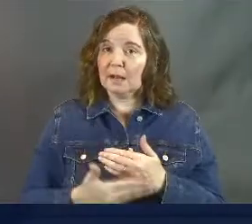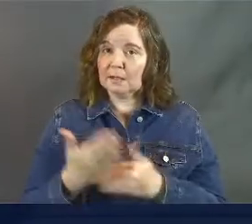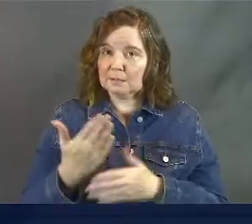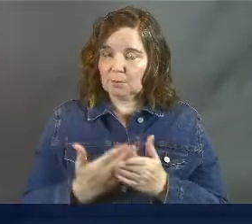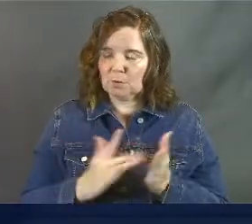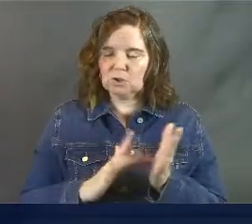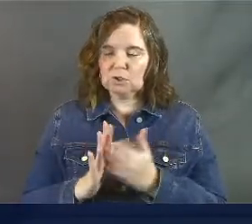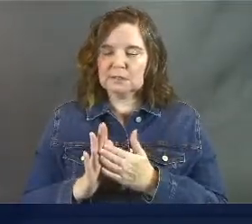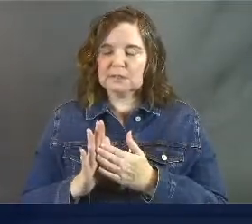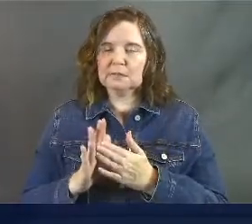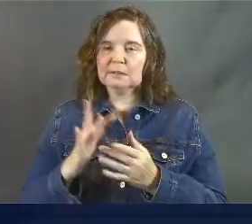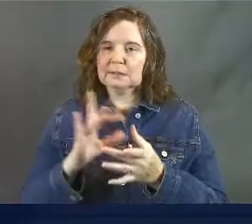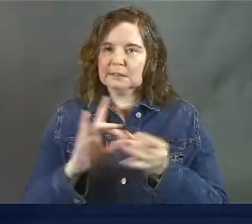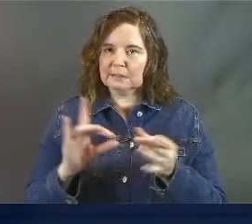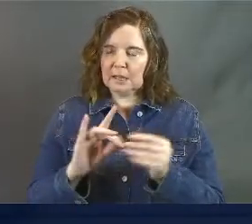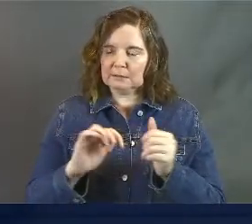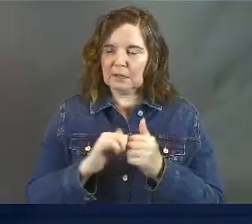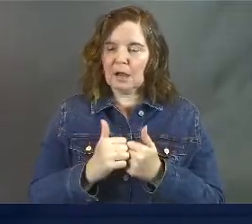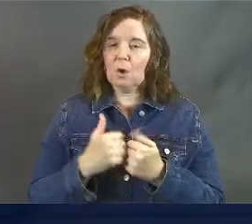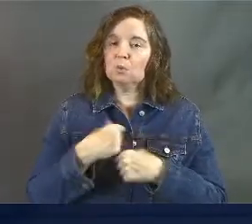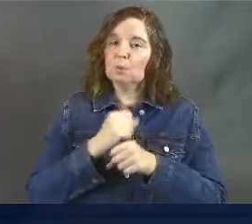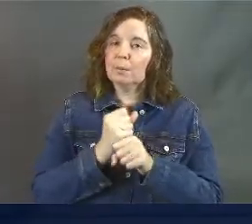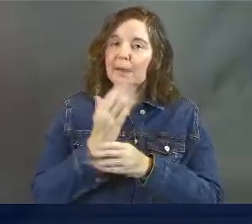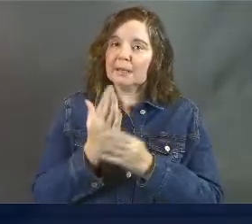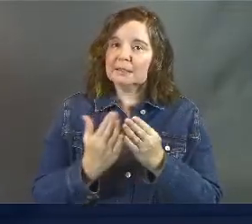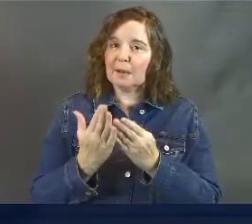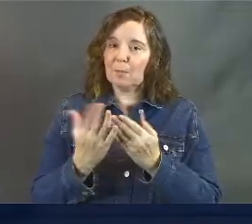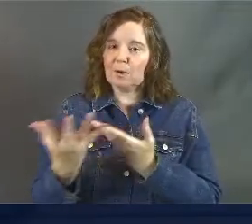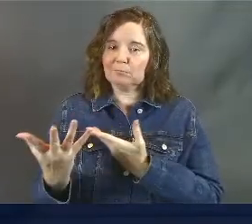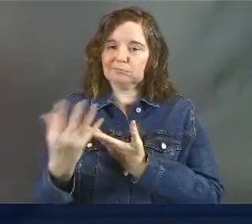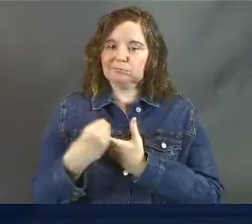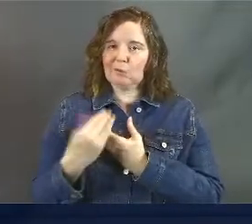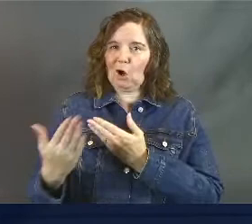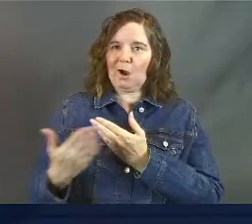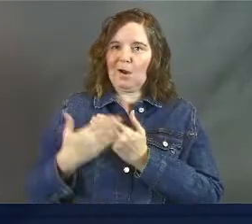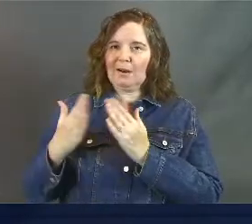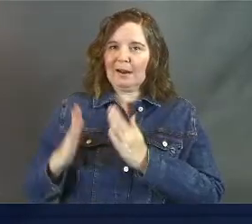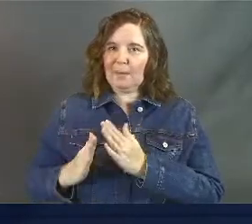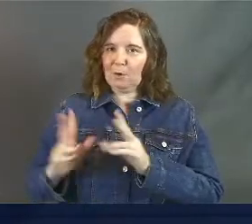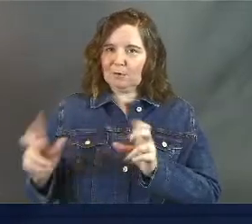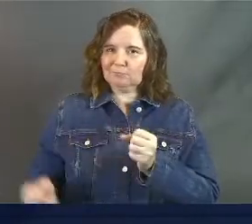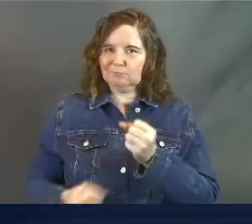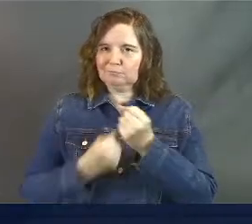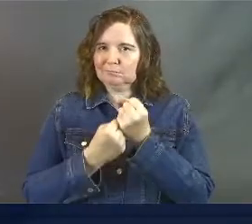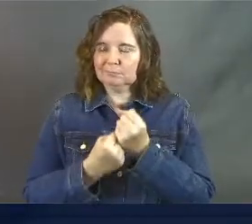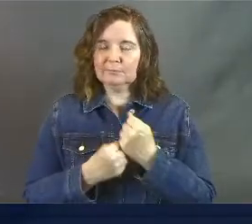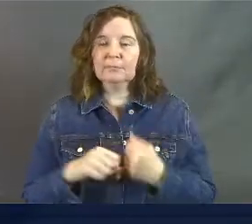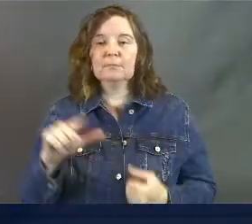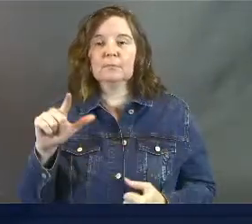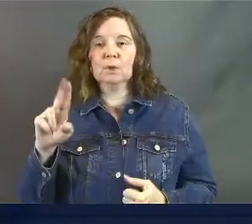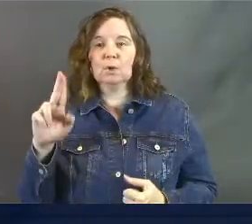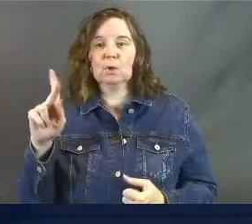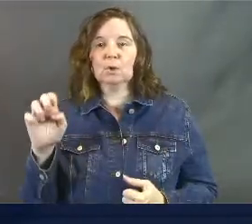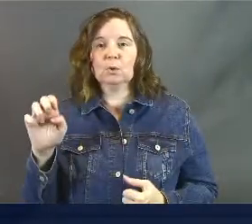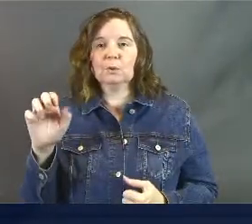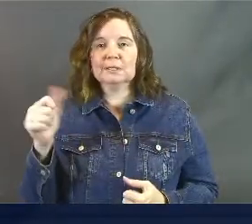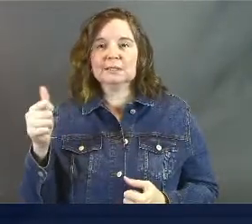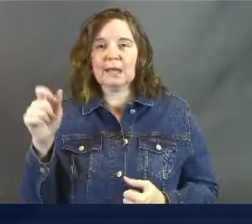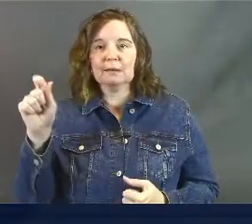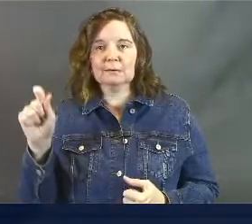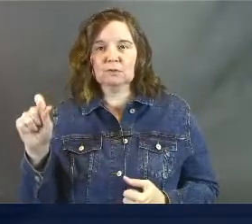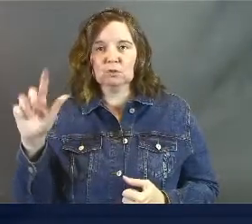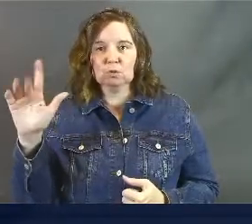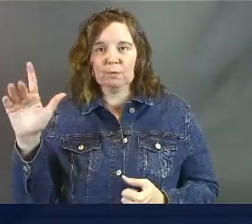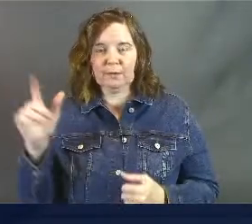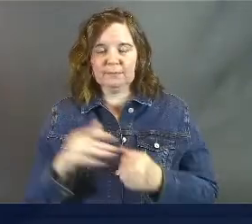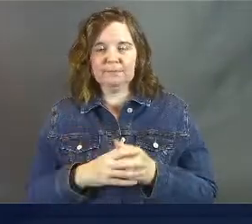is where Jesus comes in and he tells us how to make someone our neighbor. This is Luke chapter 10, verse 25. It says, "One